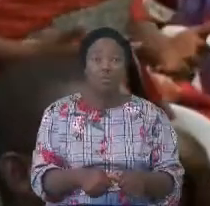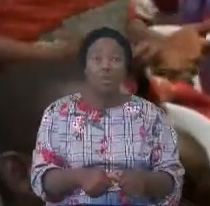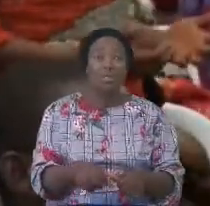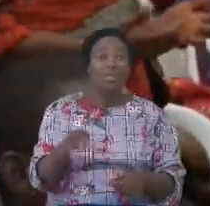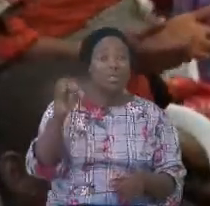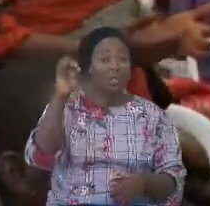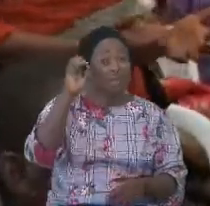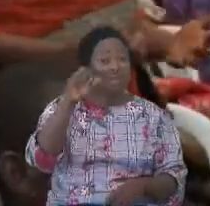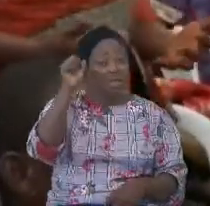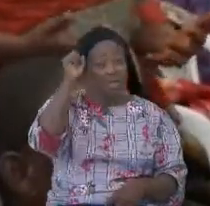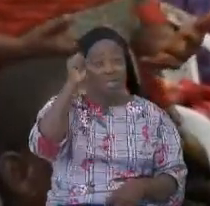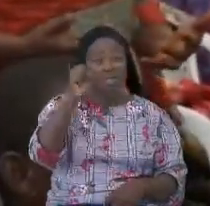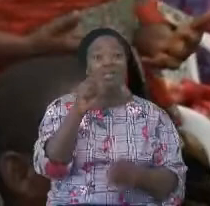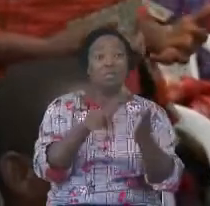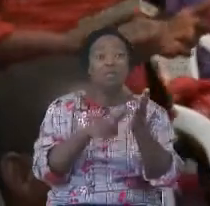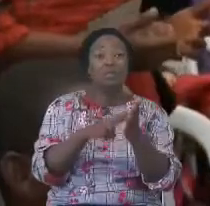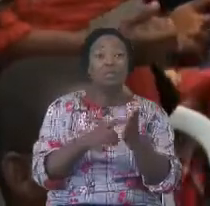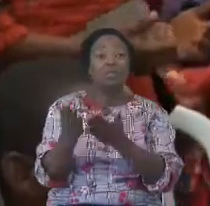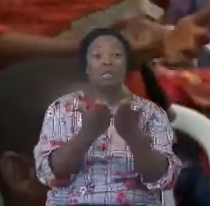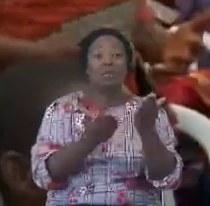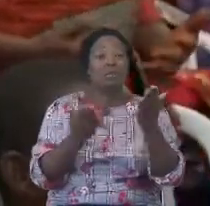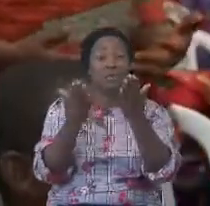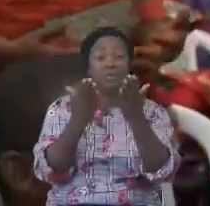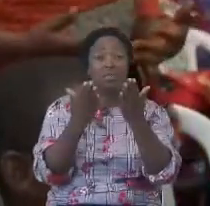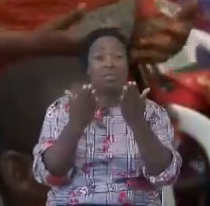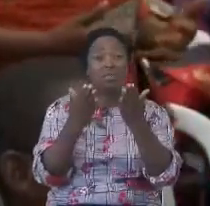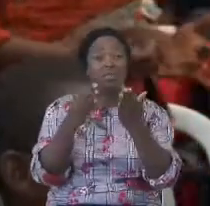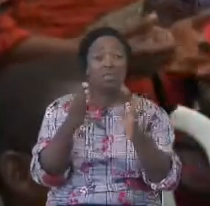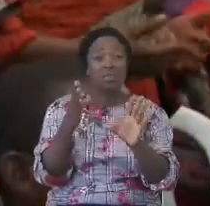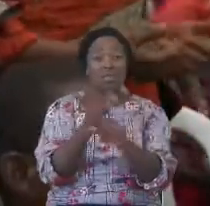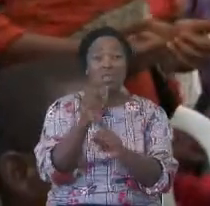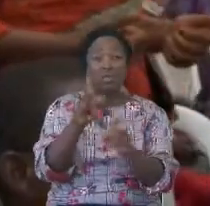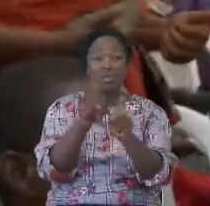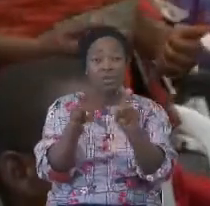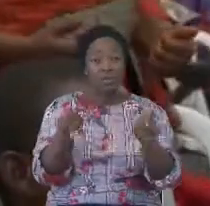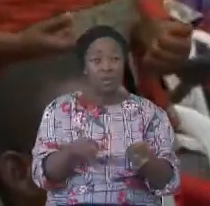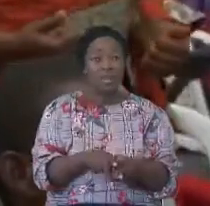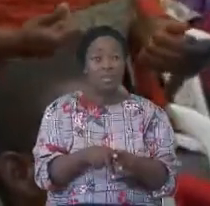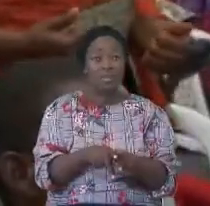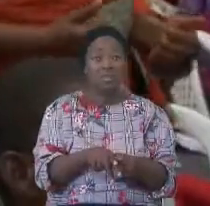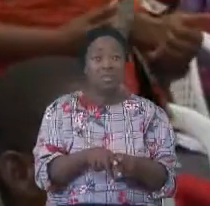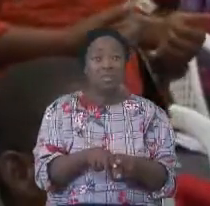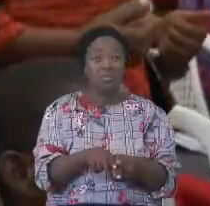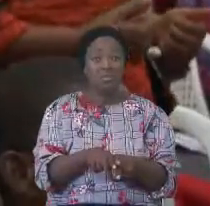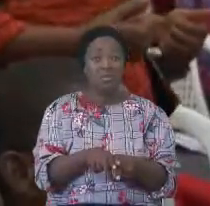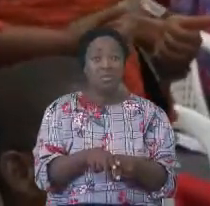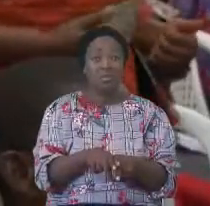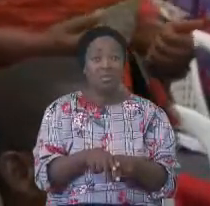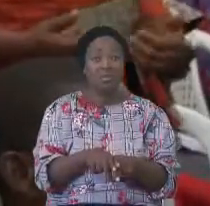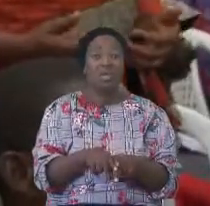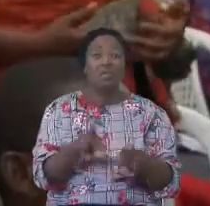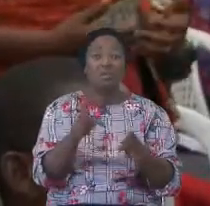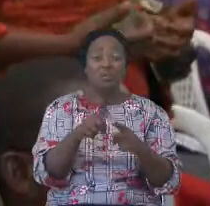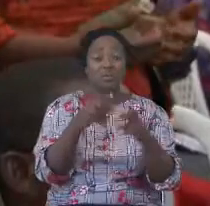Now remember, the substitutionary sacrifice